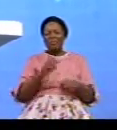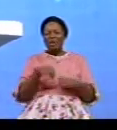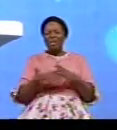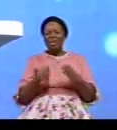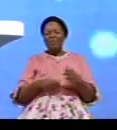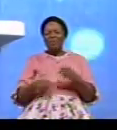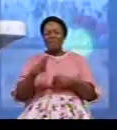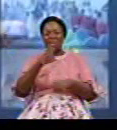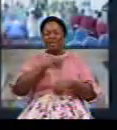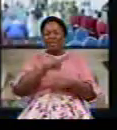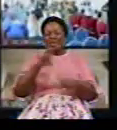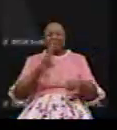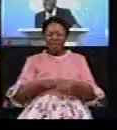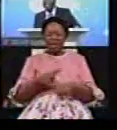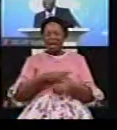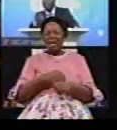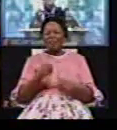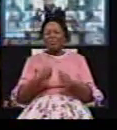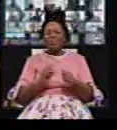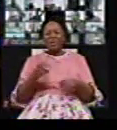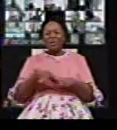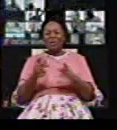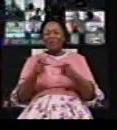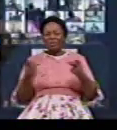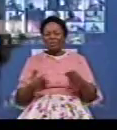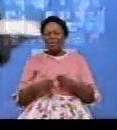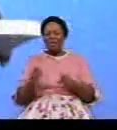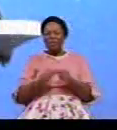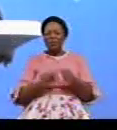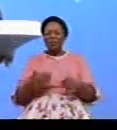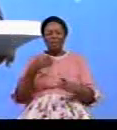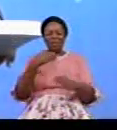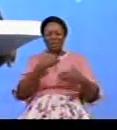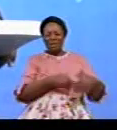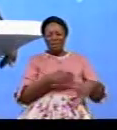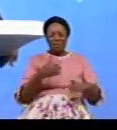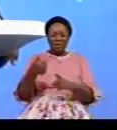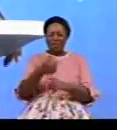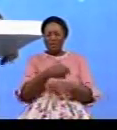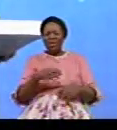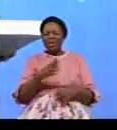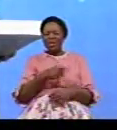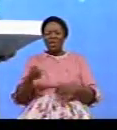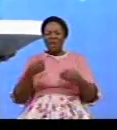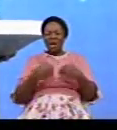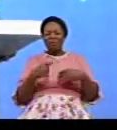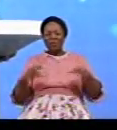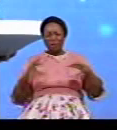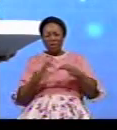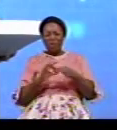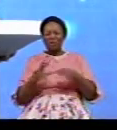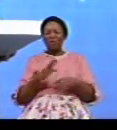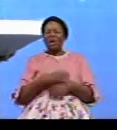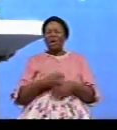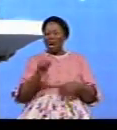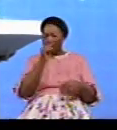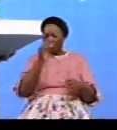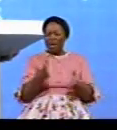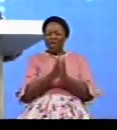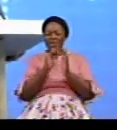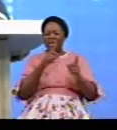every everyone, every grass in the field. Confirm your word in